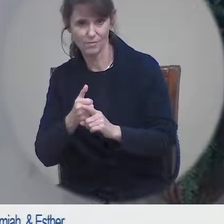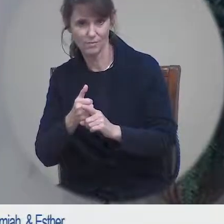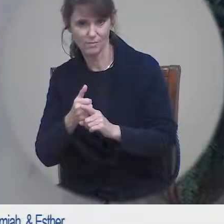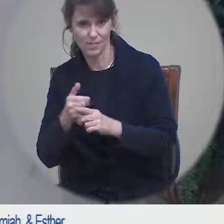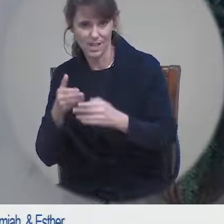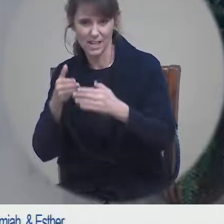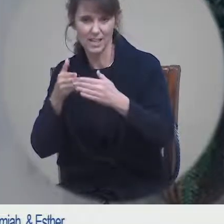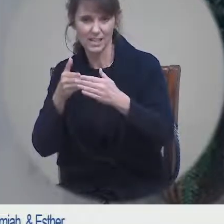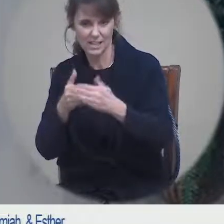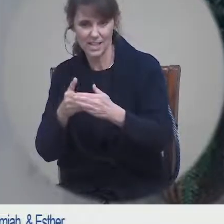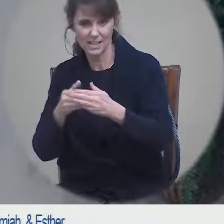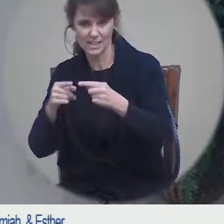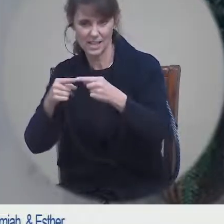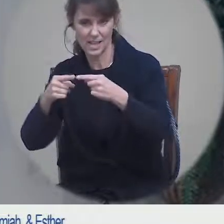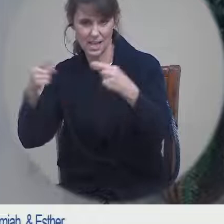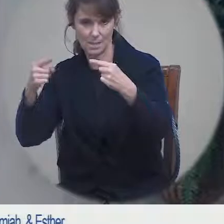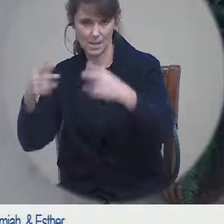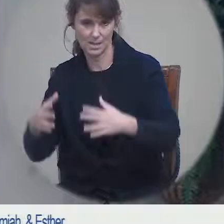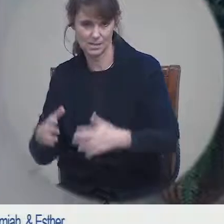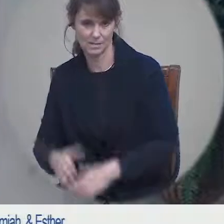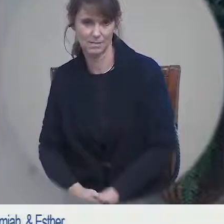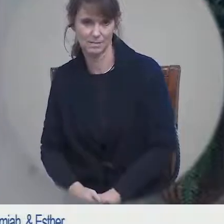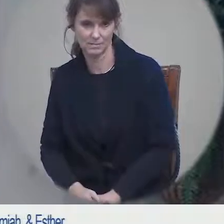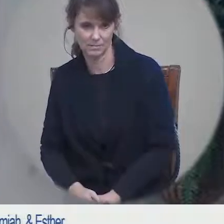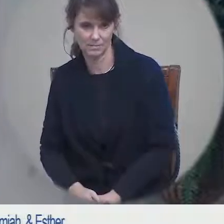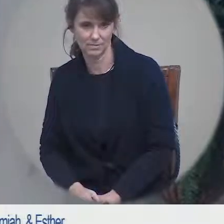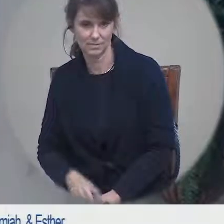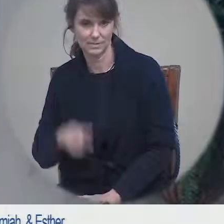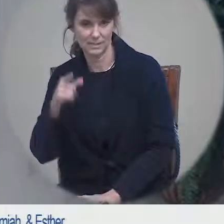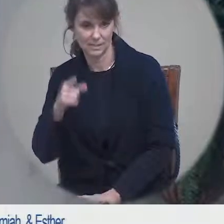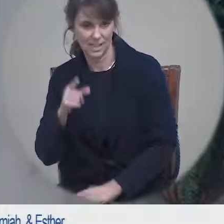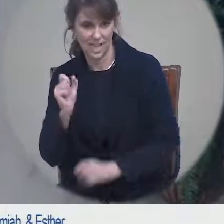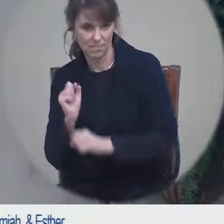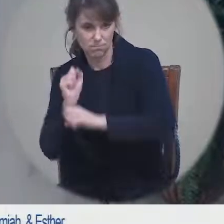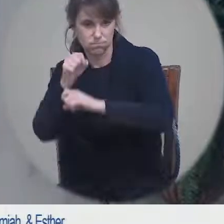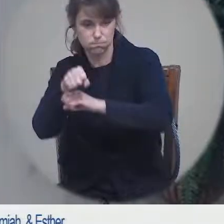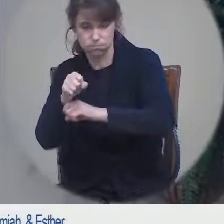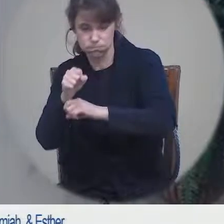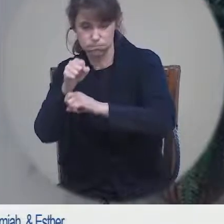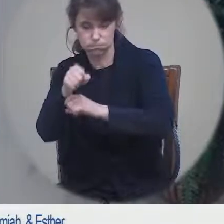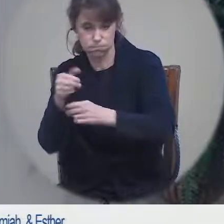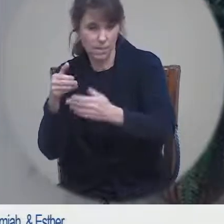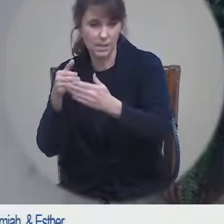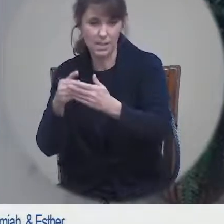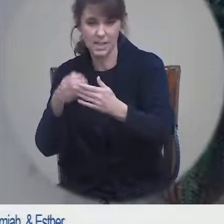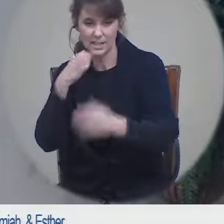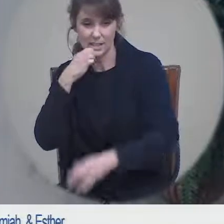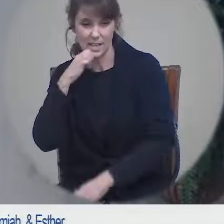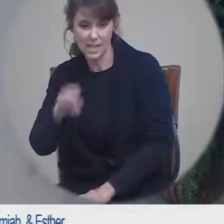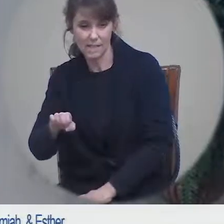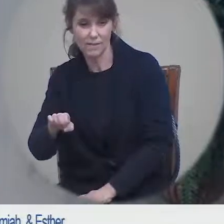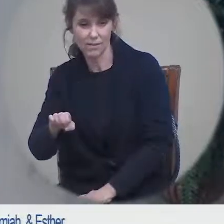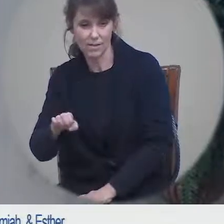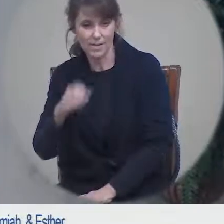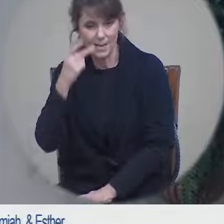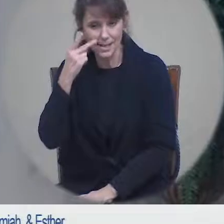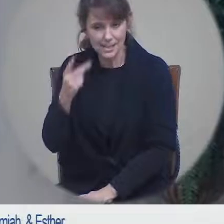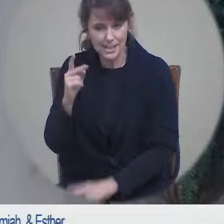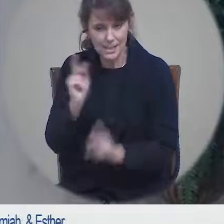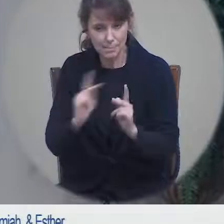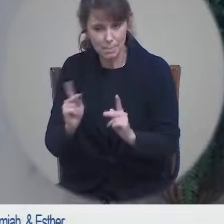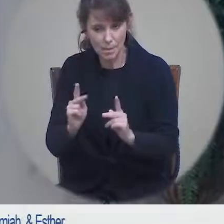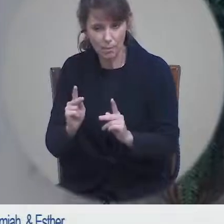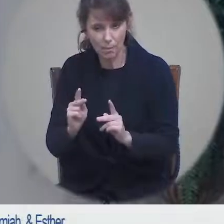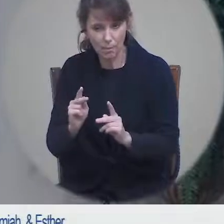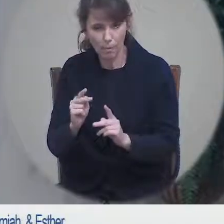people. Psalm 7, beginning in verse 14. Behold, he travails with wickedness. He conceives mischief and brings forth falsehood.